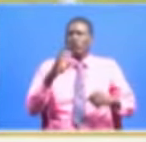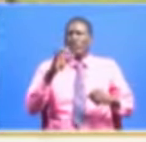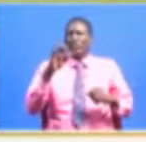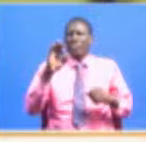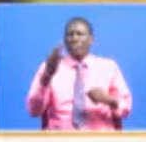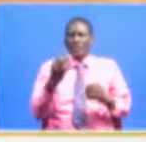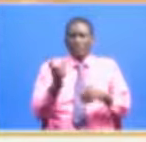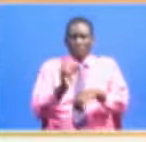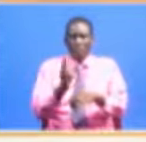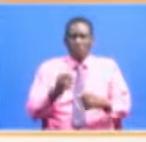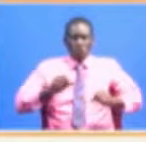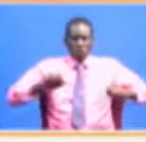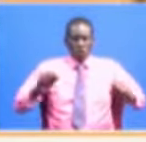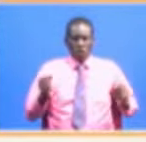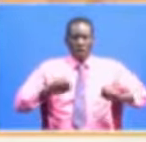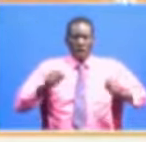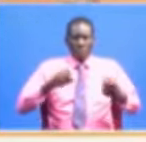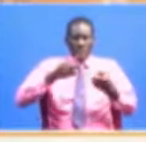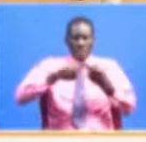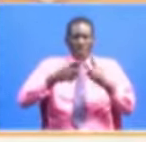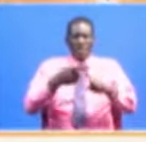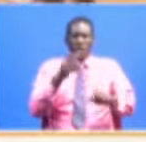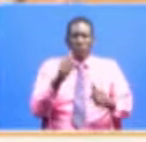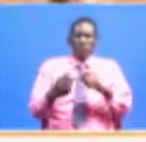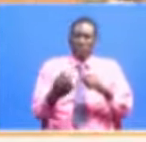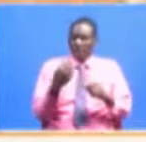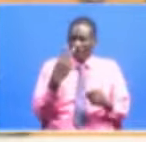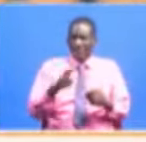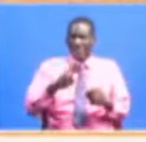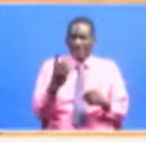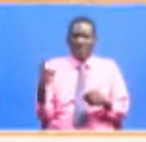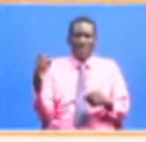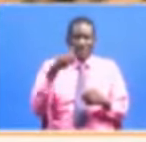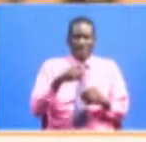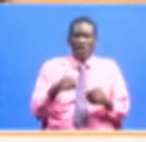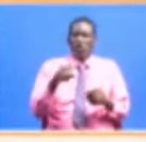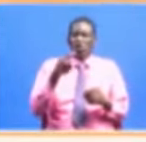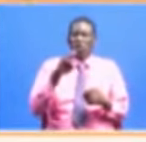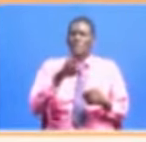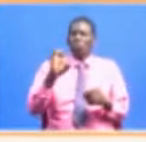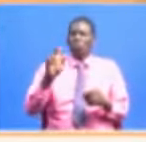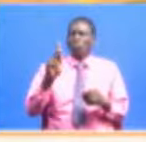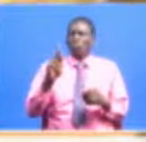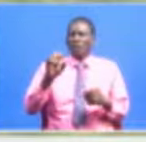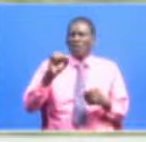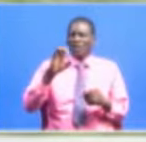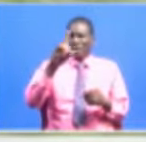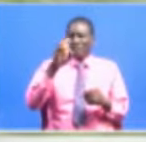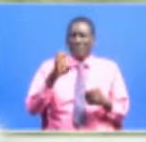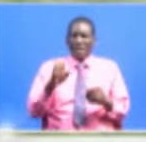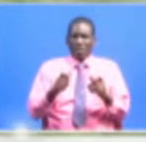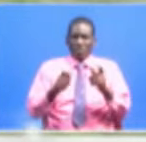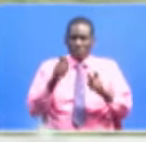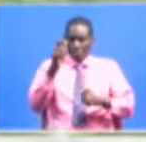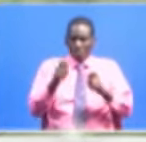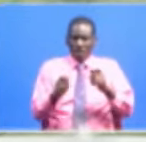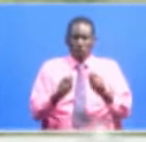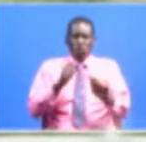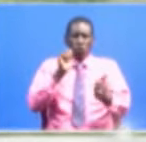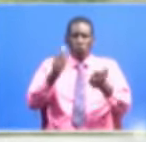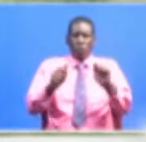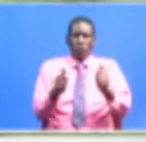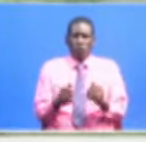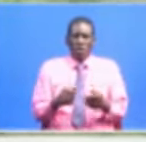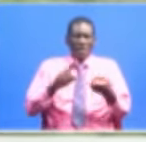We are very proud by the standards we have witnessed on the second day of the Brookside Dairy Term 1 Games. The standard of the games and the competition has been